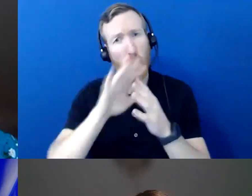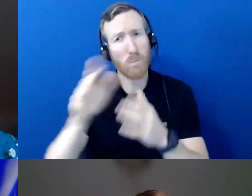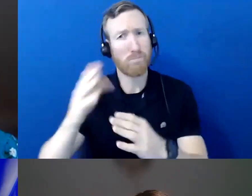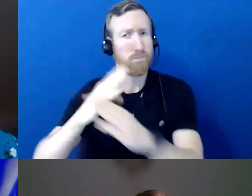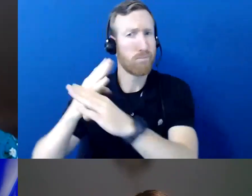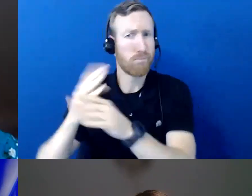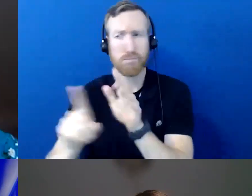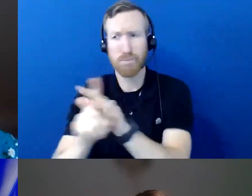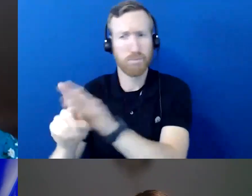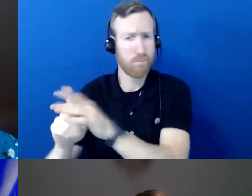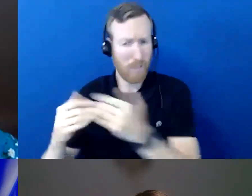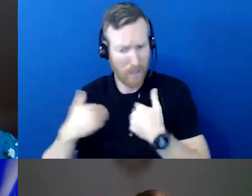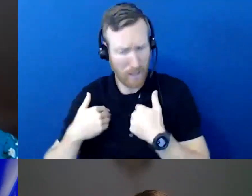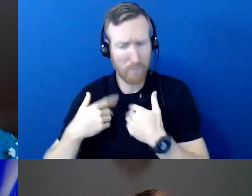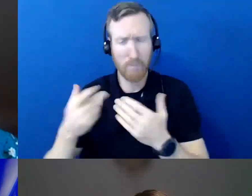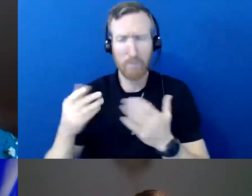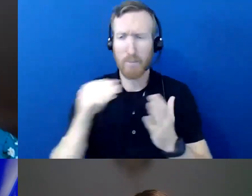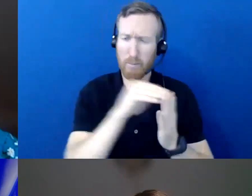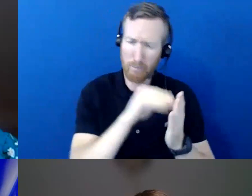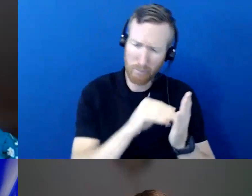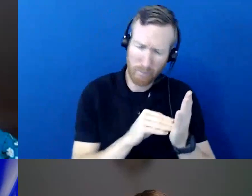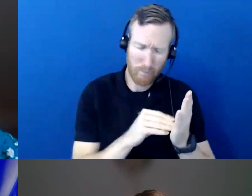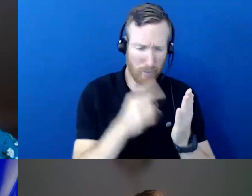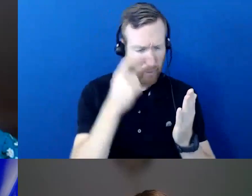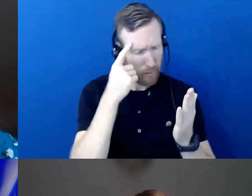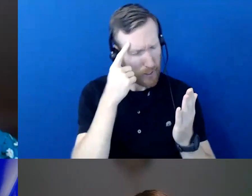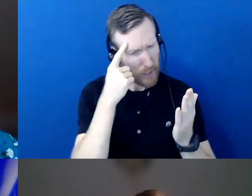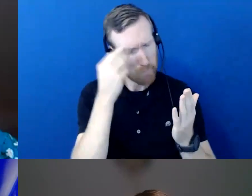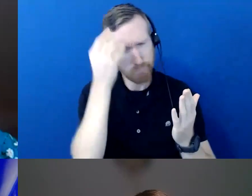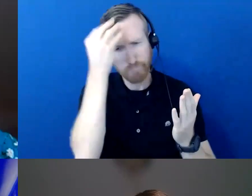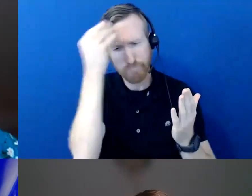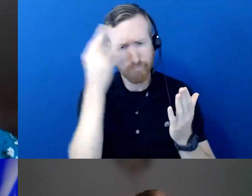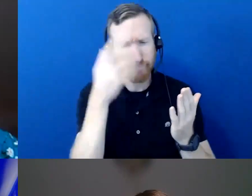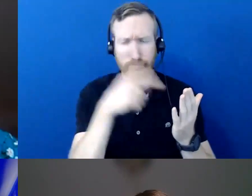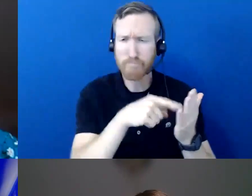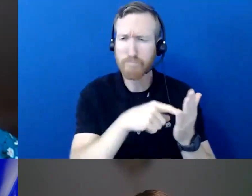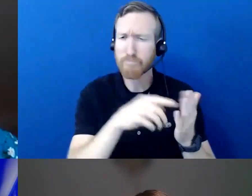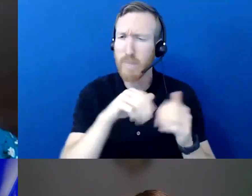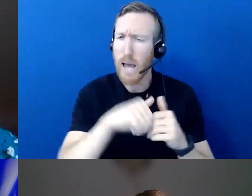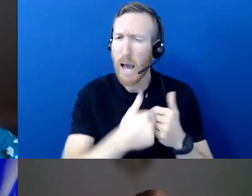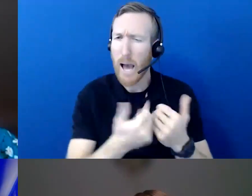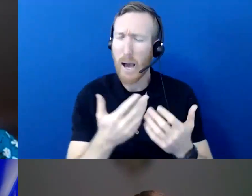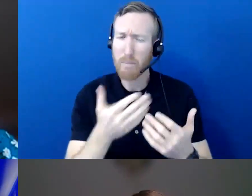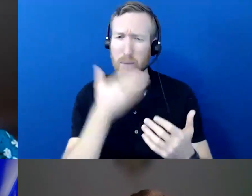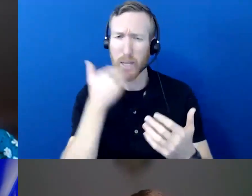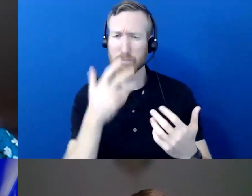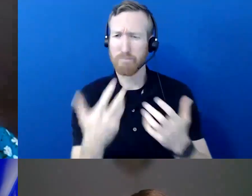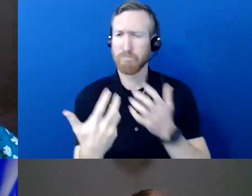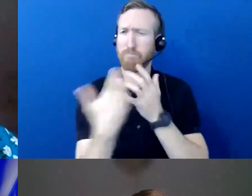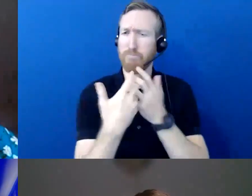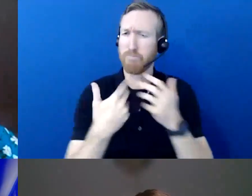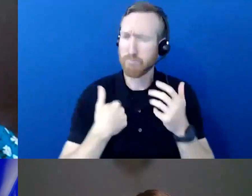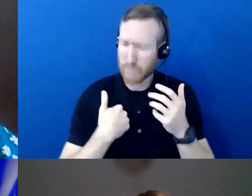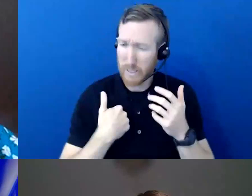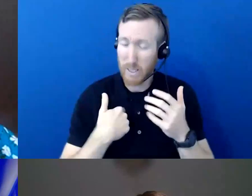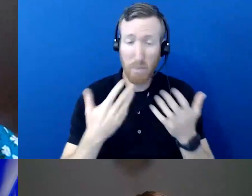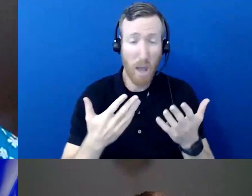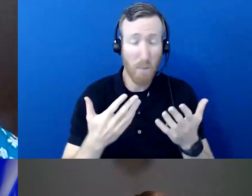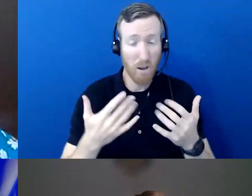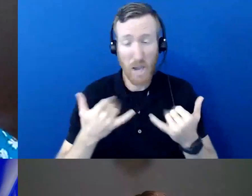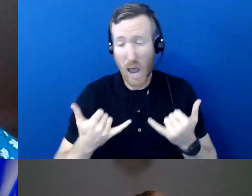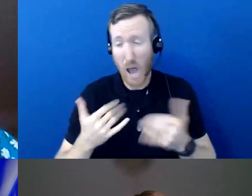encounter, to think through what solutions would be best for you, and you may decide to share it at a later